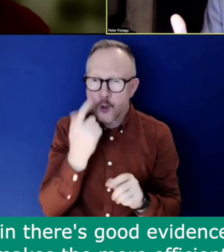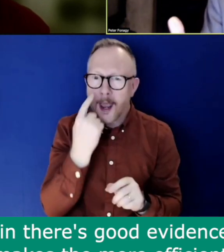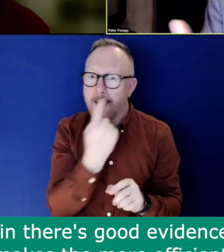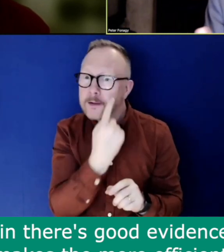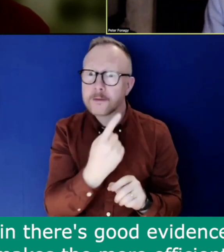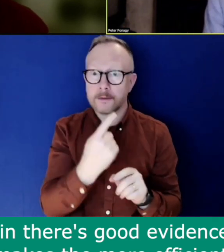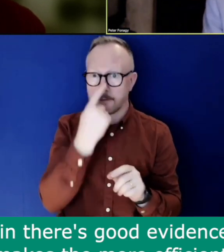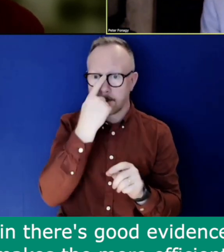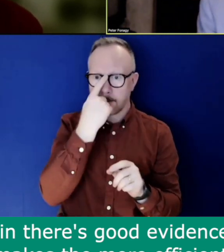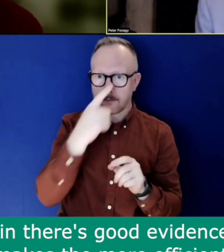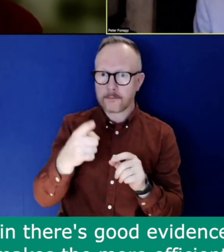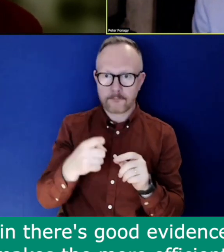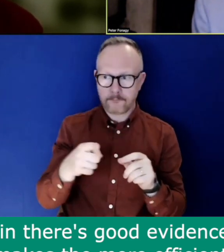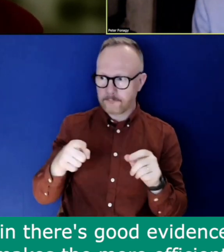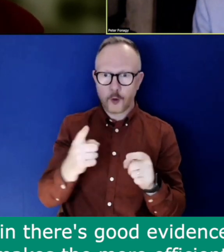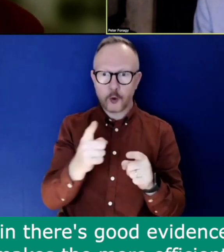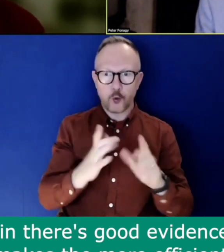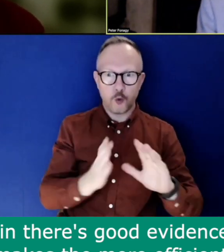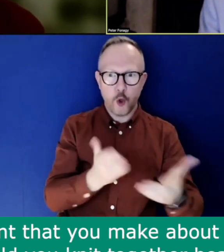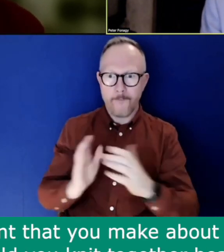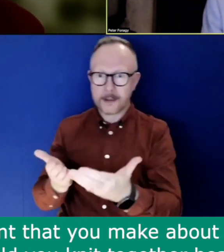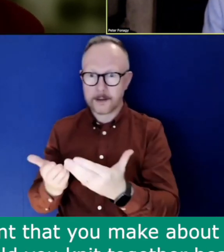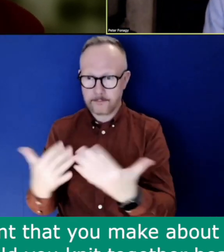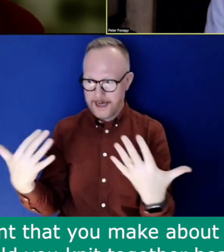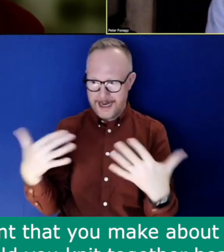integrating practices makes them more efficient and more effective.